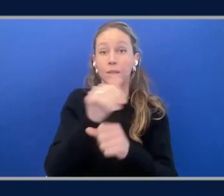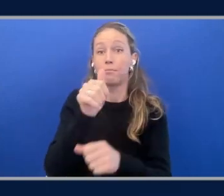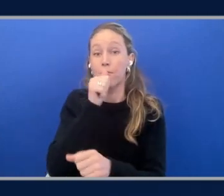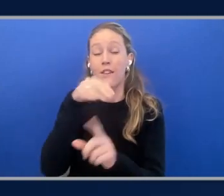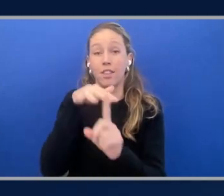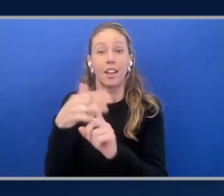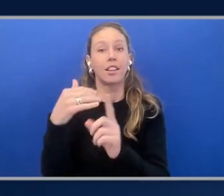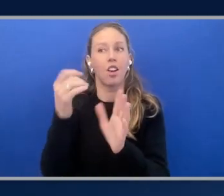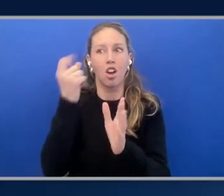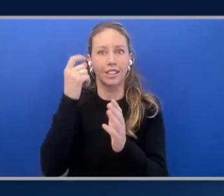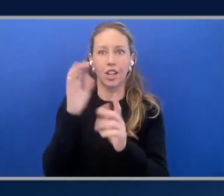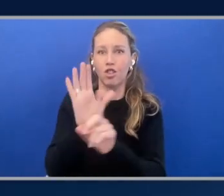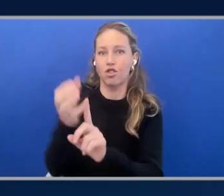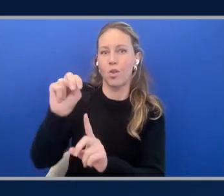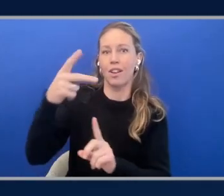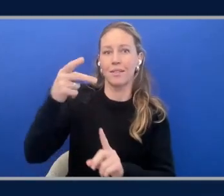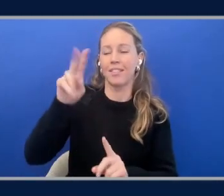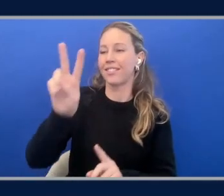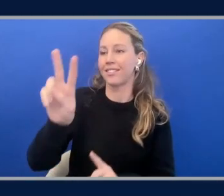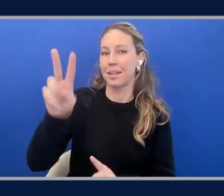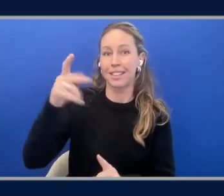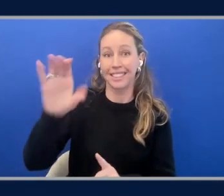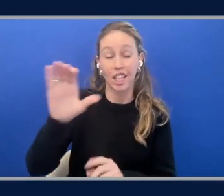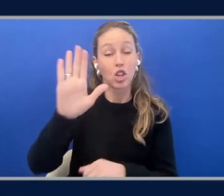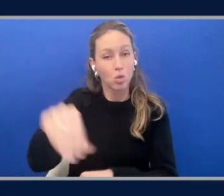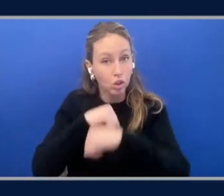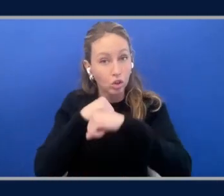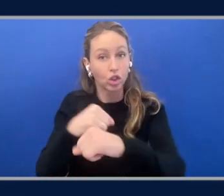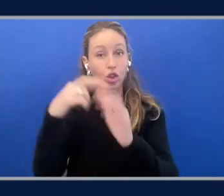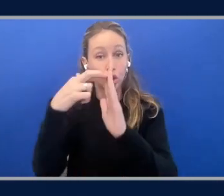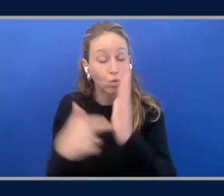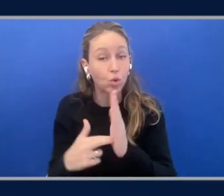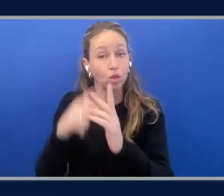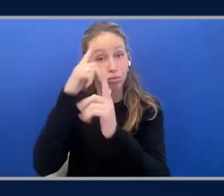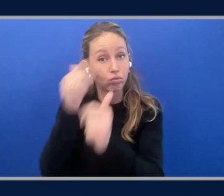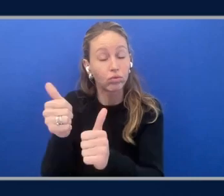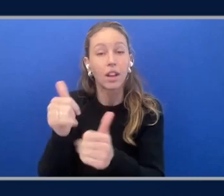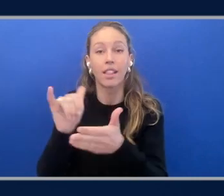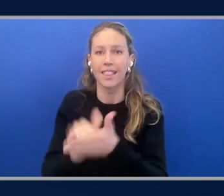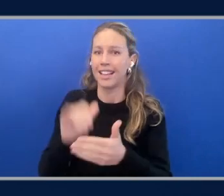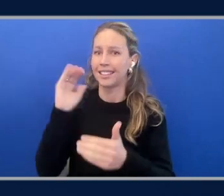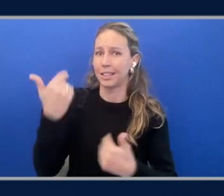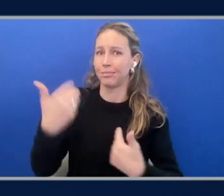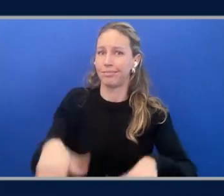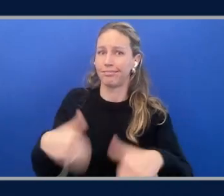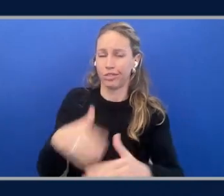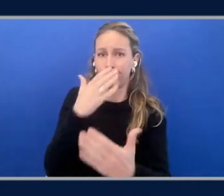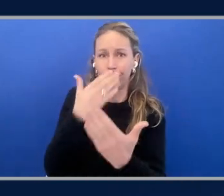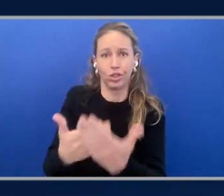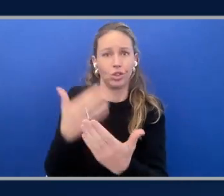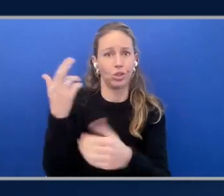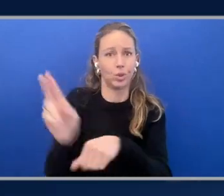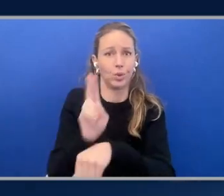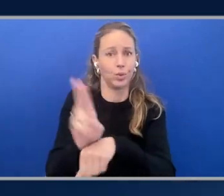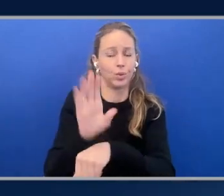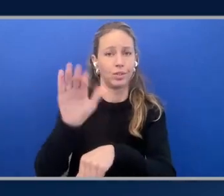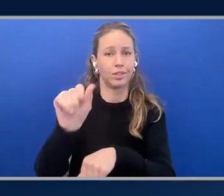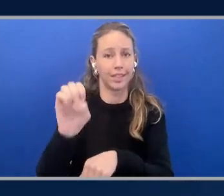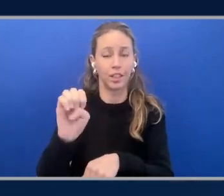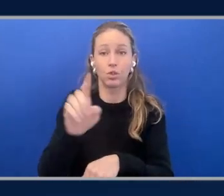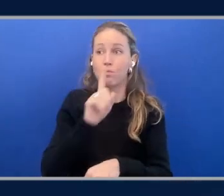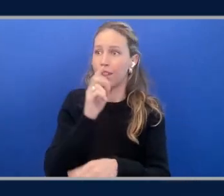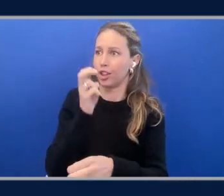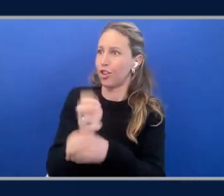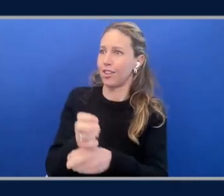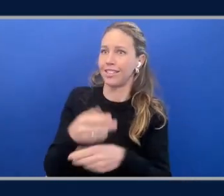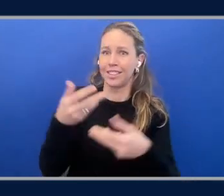within the bounds of your VPC at your security discretion and rules. That sounds like a pretty compelling use case. Like really hard to not want to